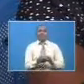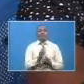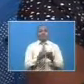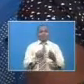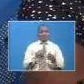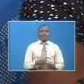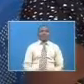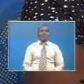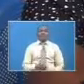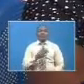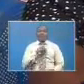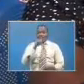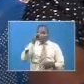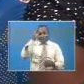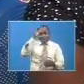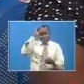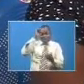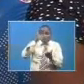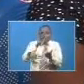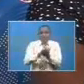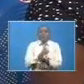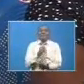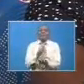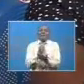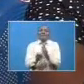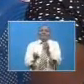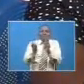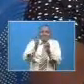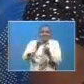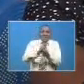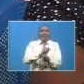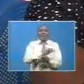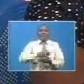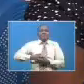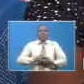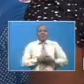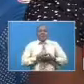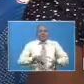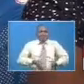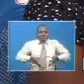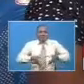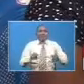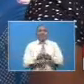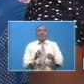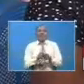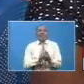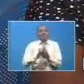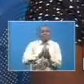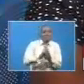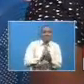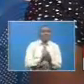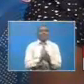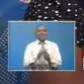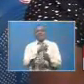bed. My husband changed diapers for our son and even for our two daughters. He also bathed them and strapped